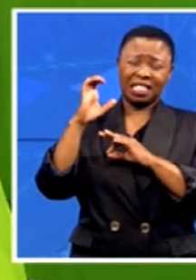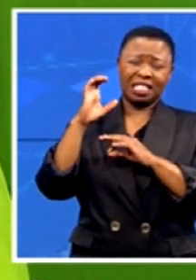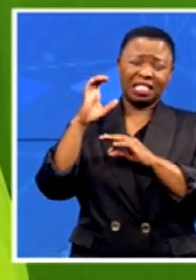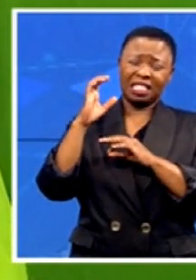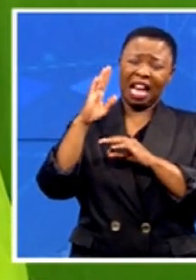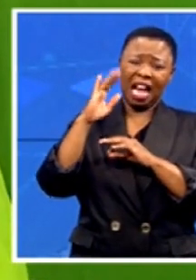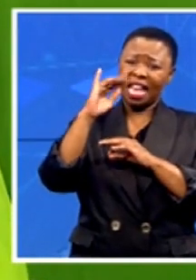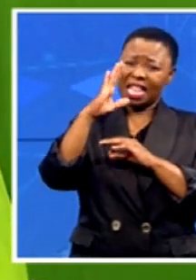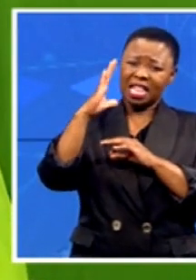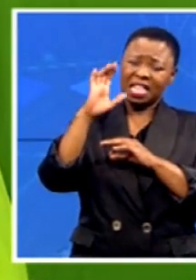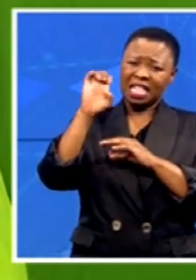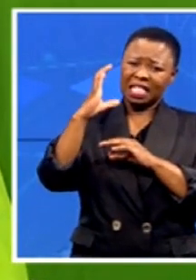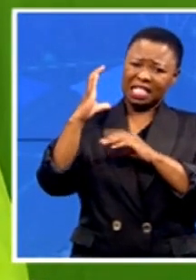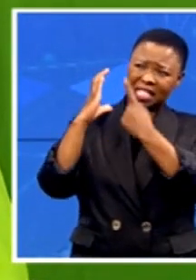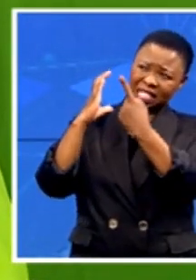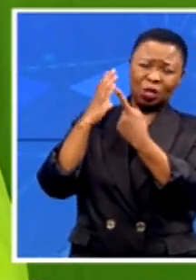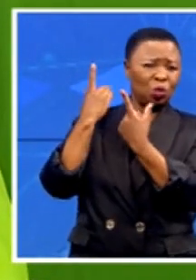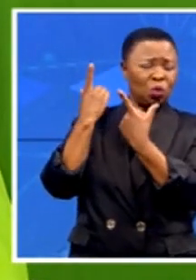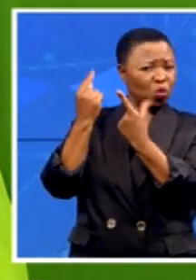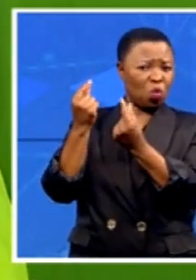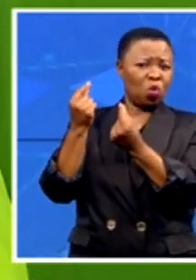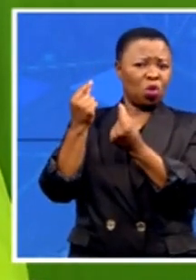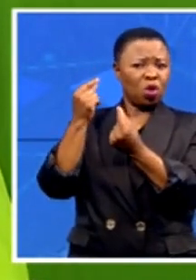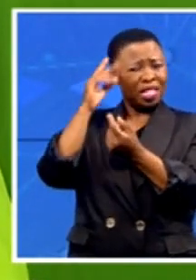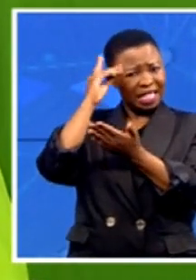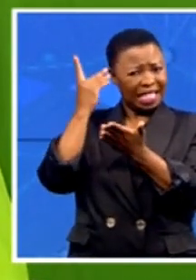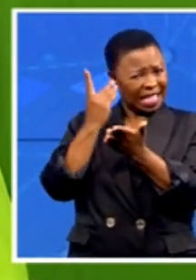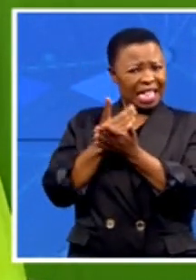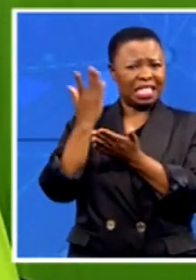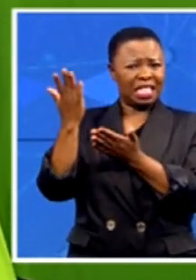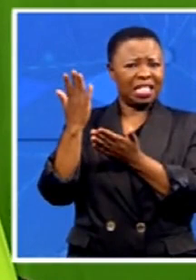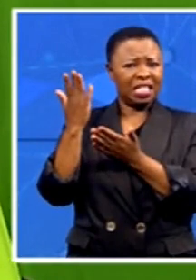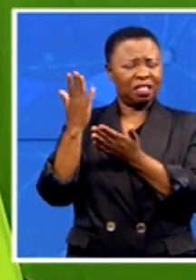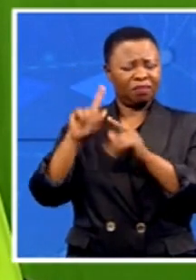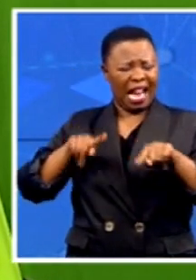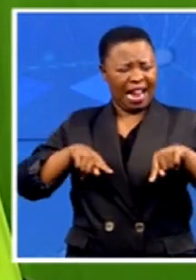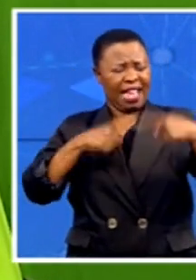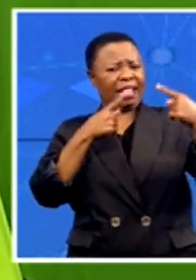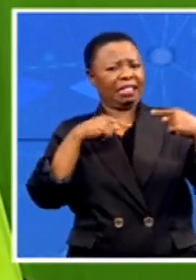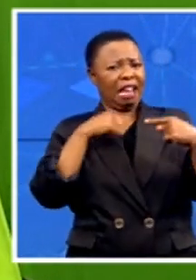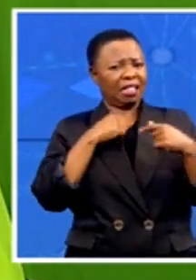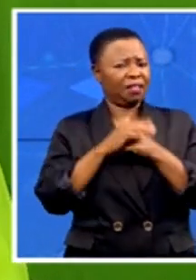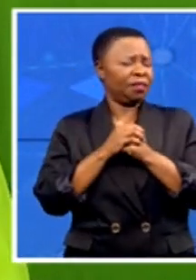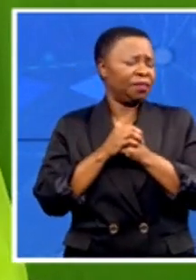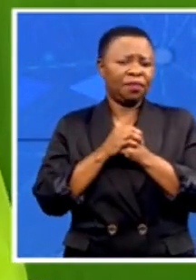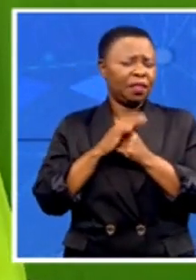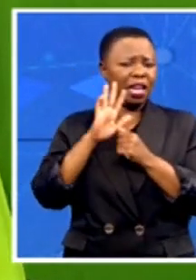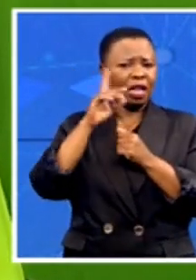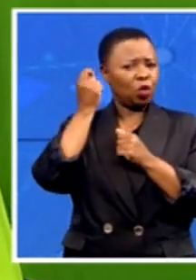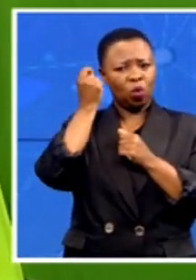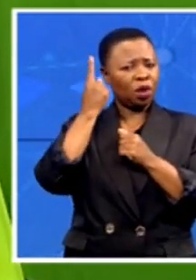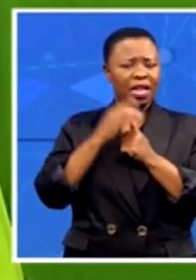to really be on the side of Action SA. How do they expect us,